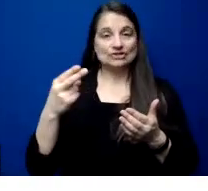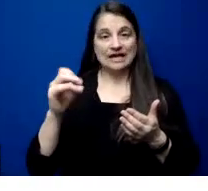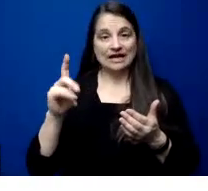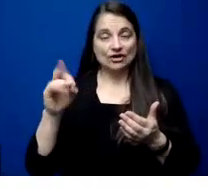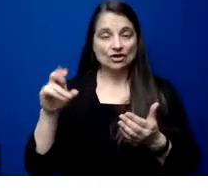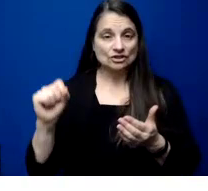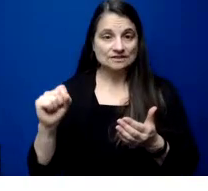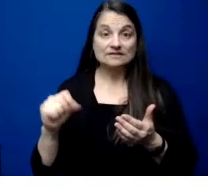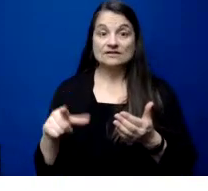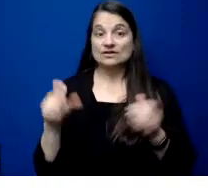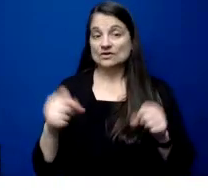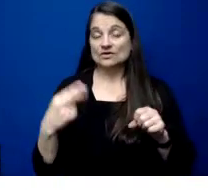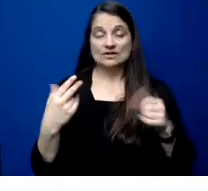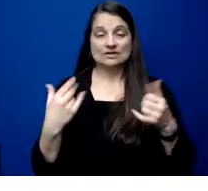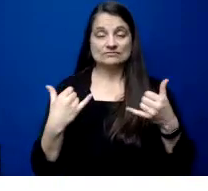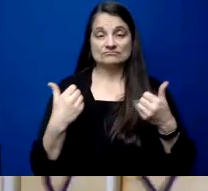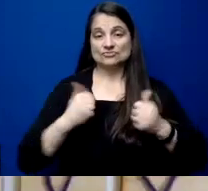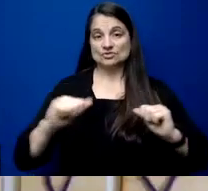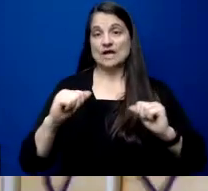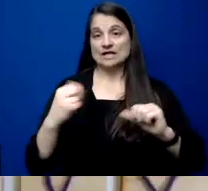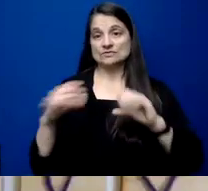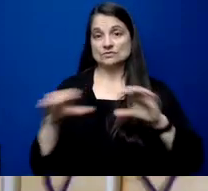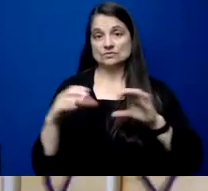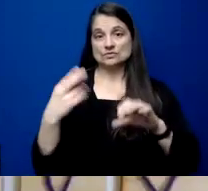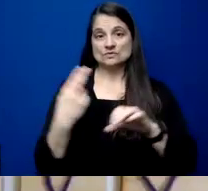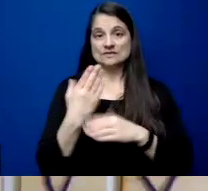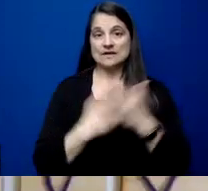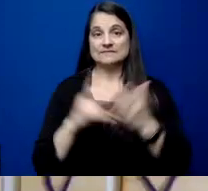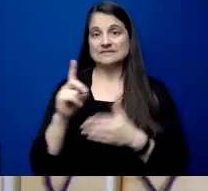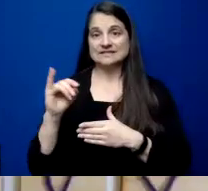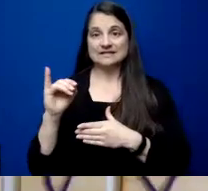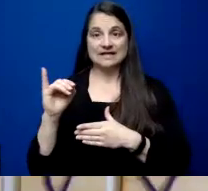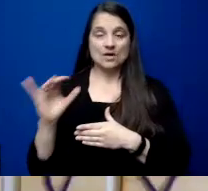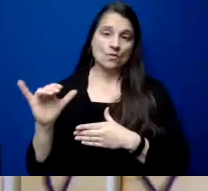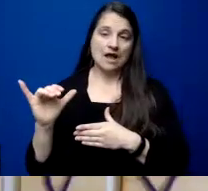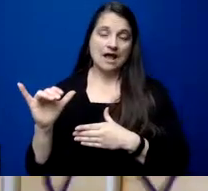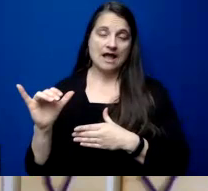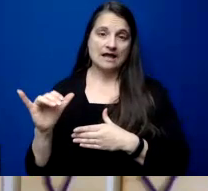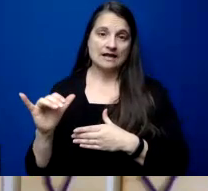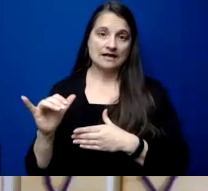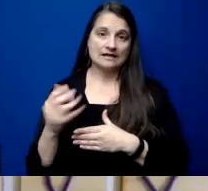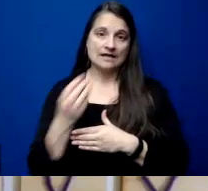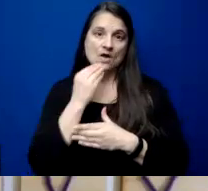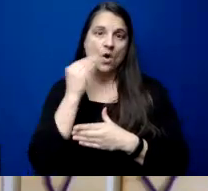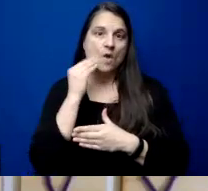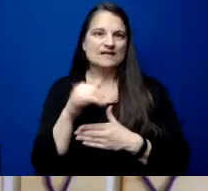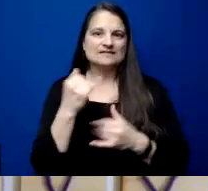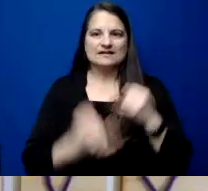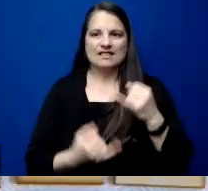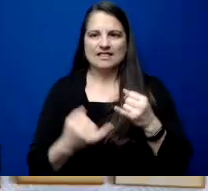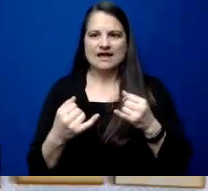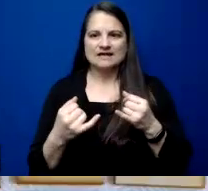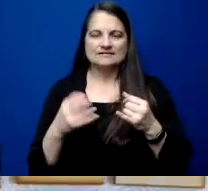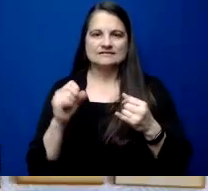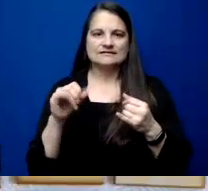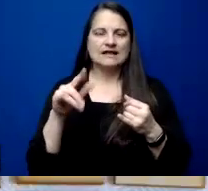alternative, you can even try and do some DIY from home, and that's going to be the last slide we're kind of going over. So game night